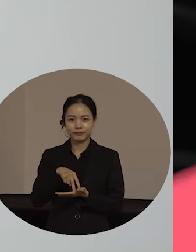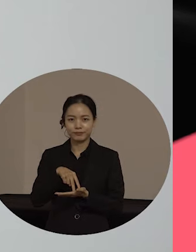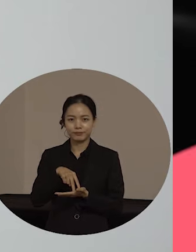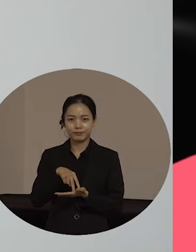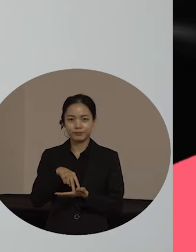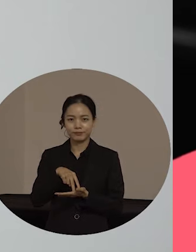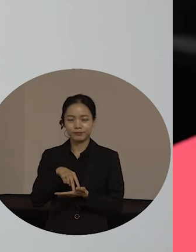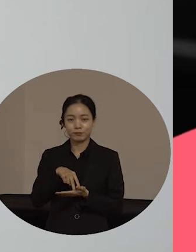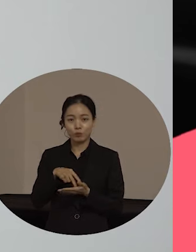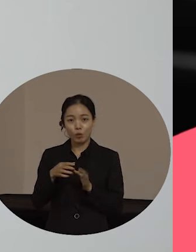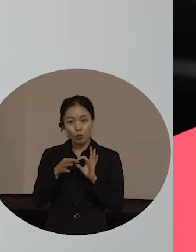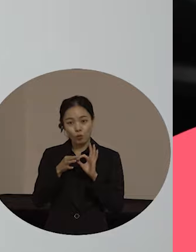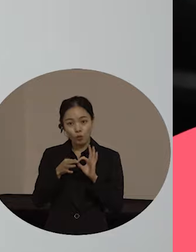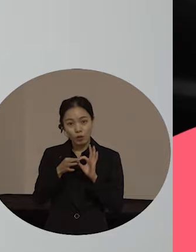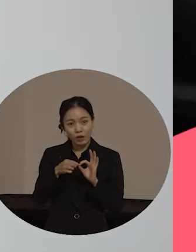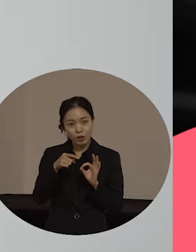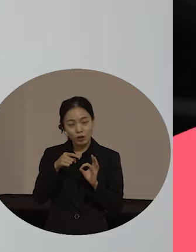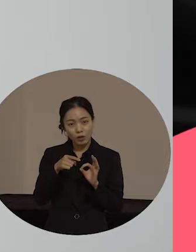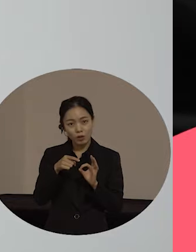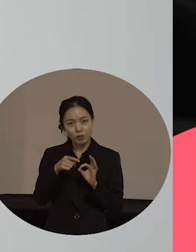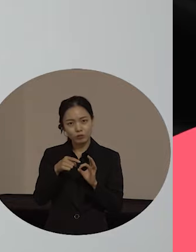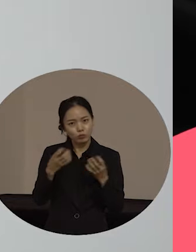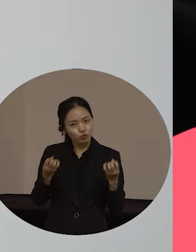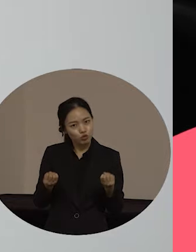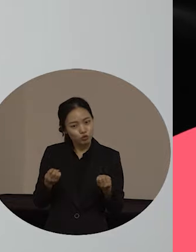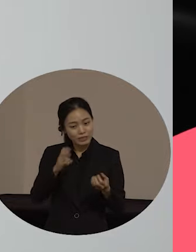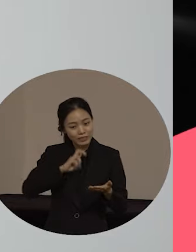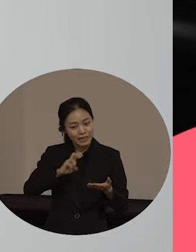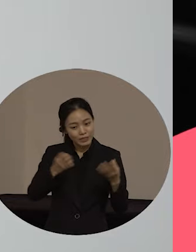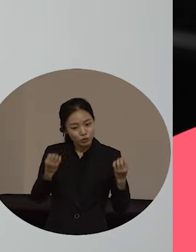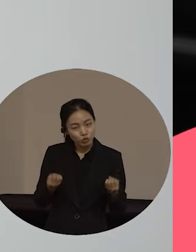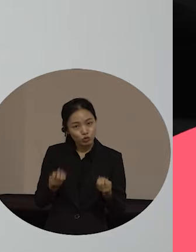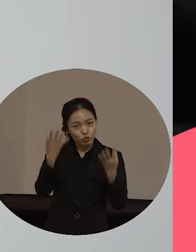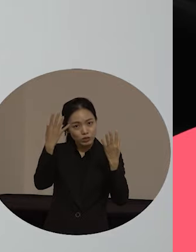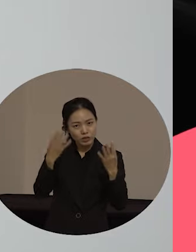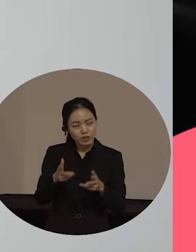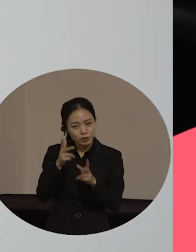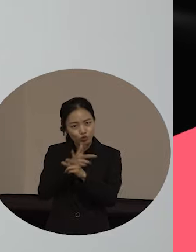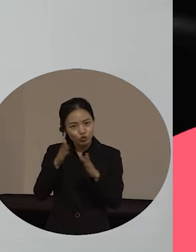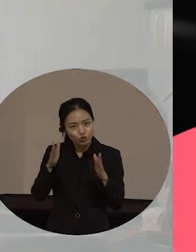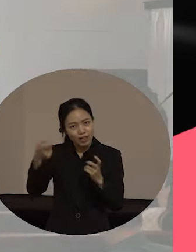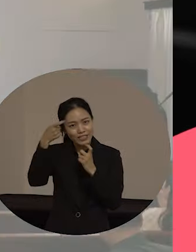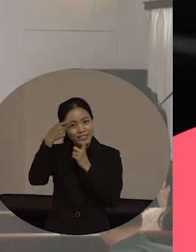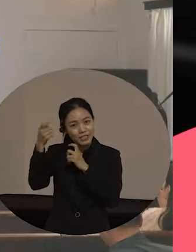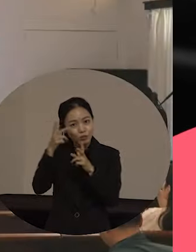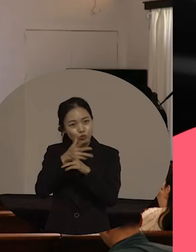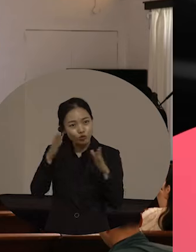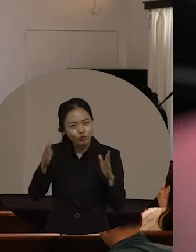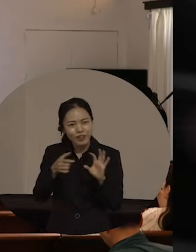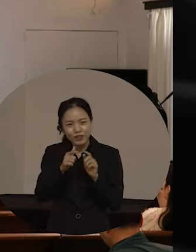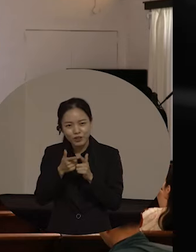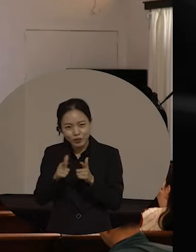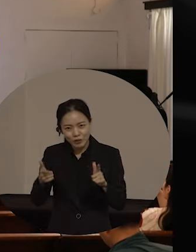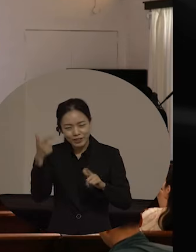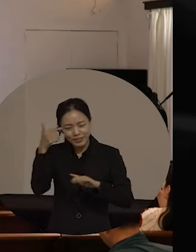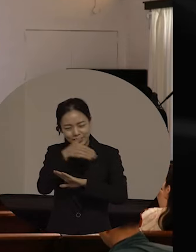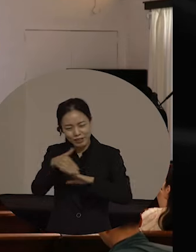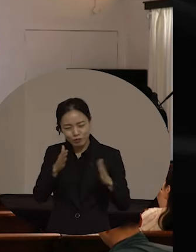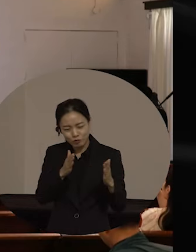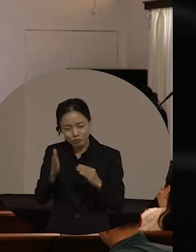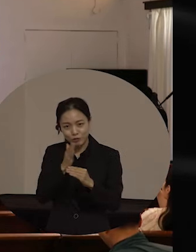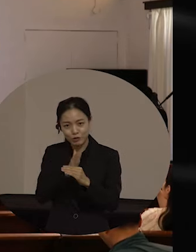and the update the curriculums and etc. The next question